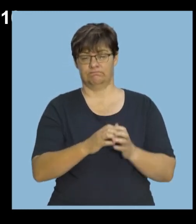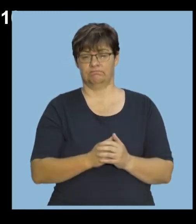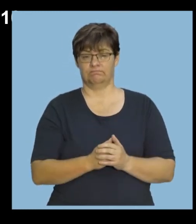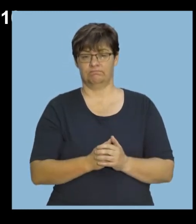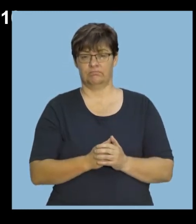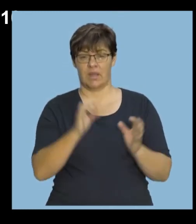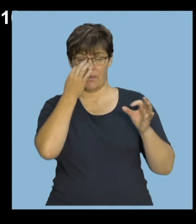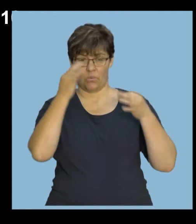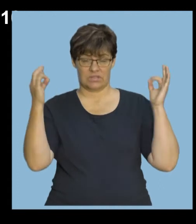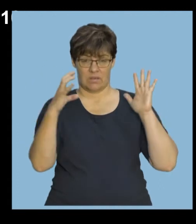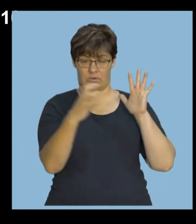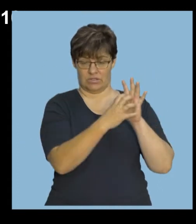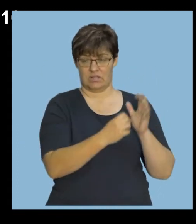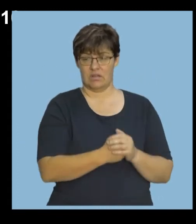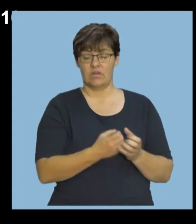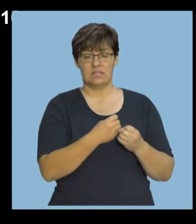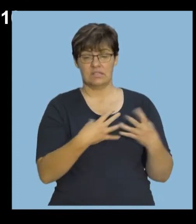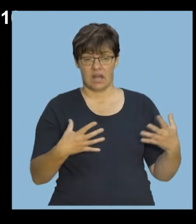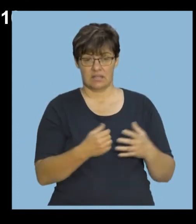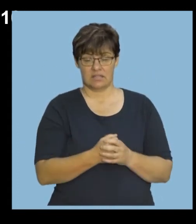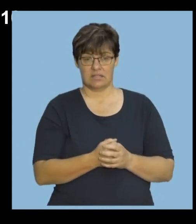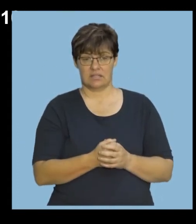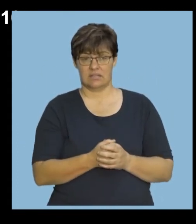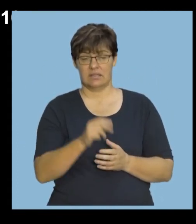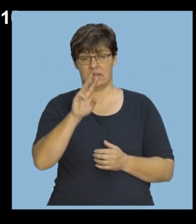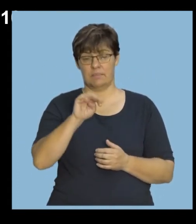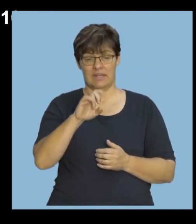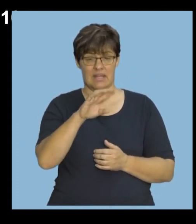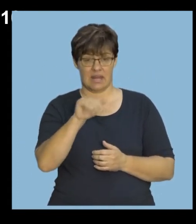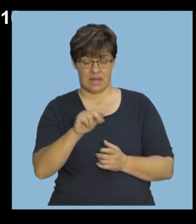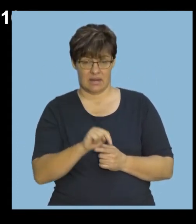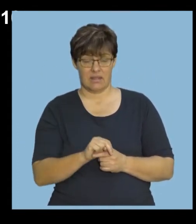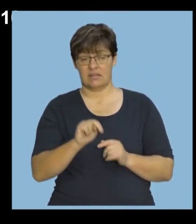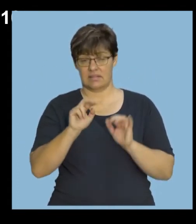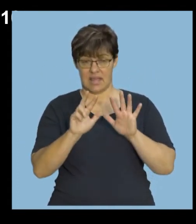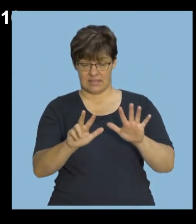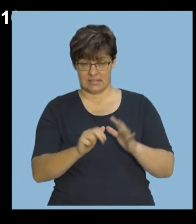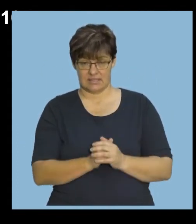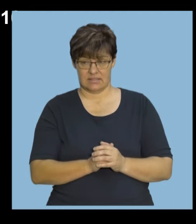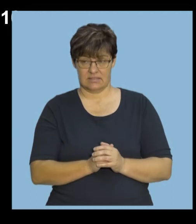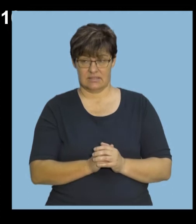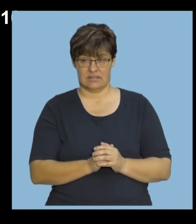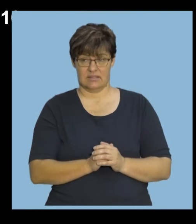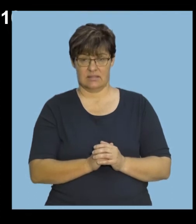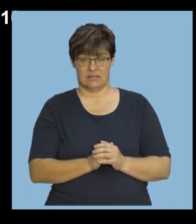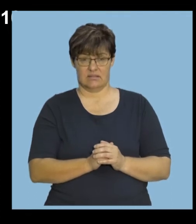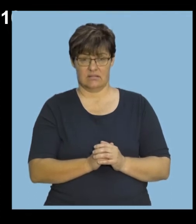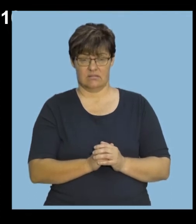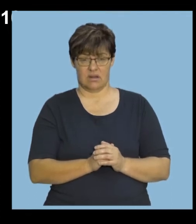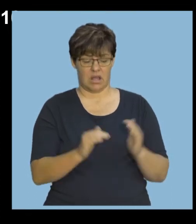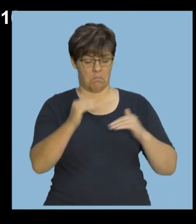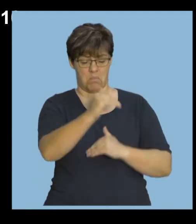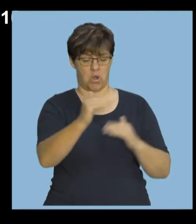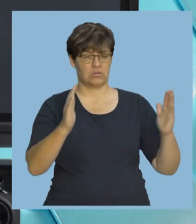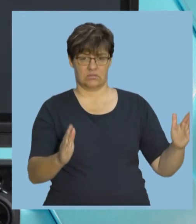So there I start with the median. I know that the median is 8. Put a line there. My median is 8. So I draw